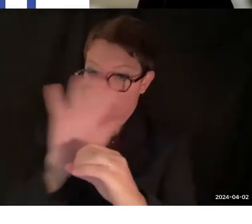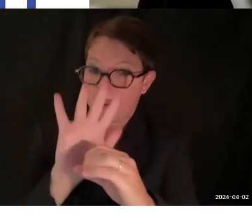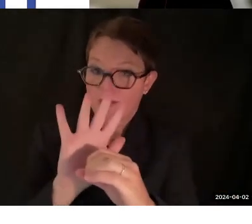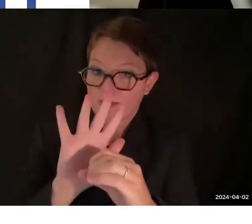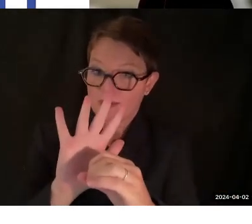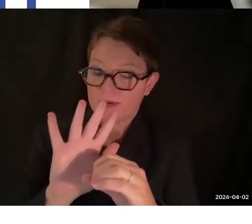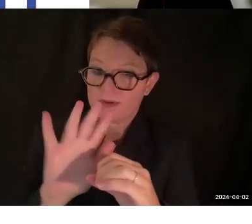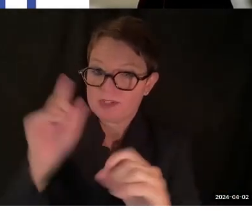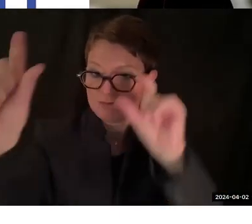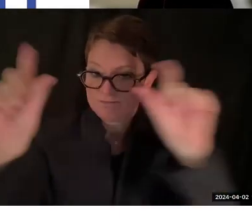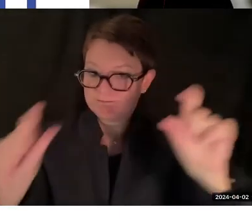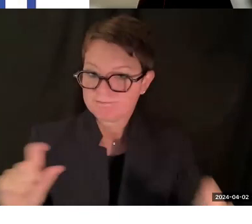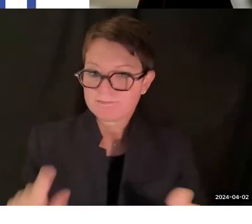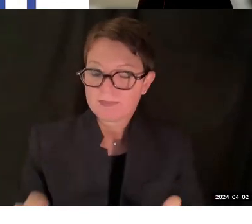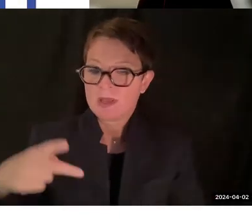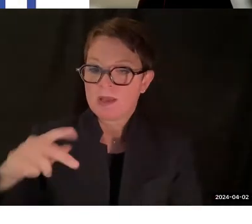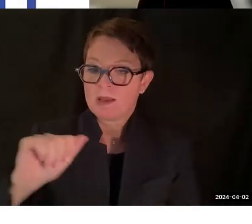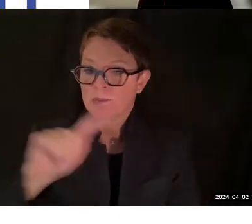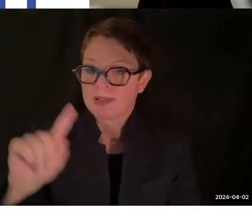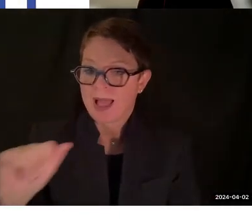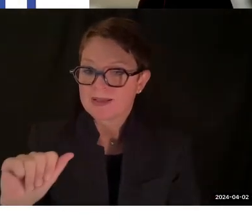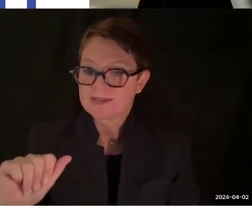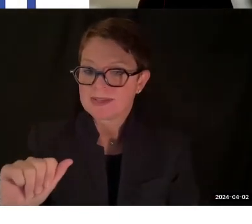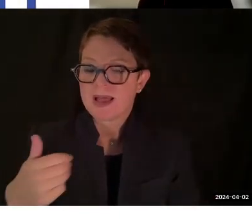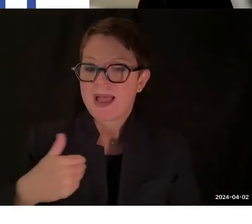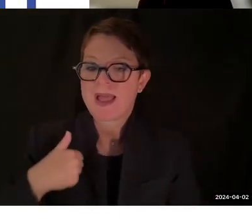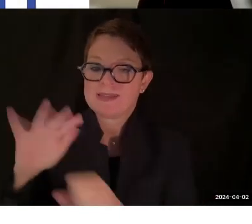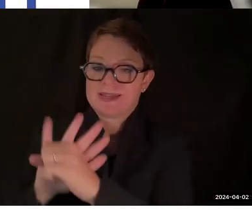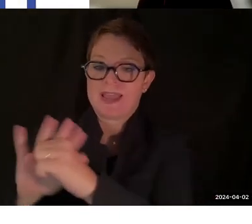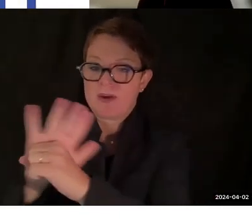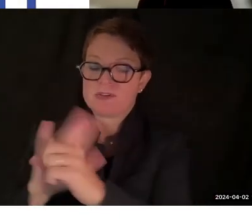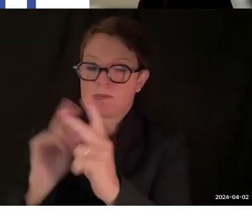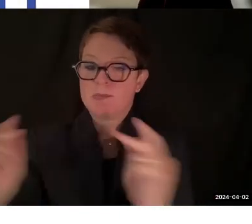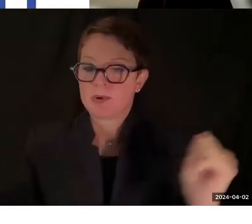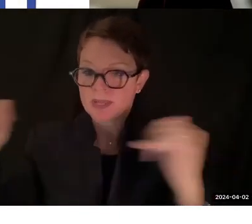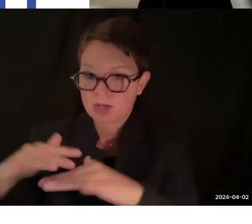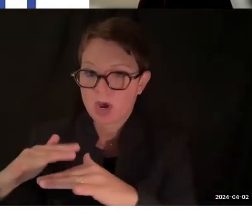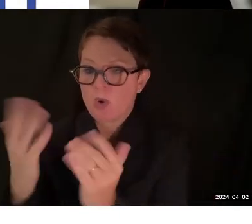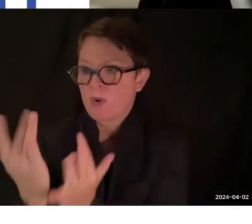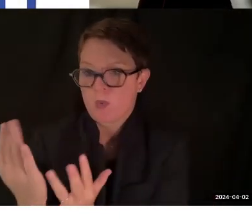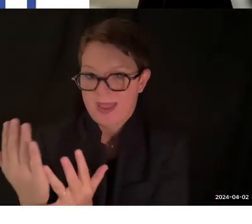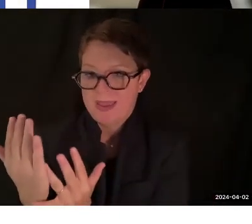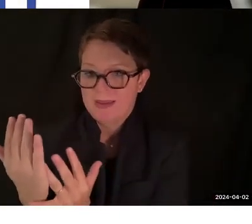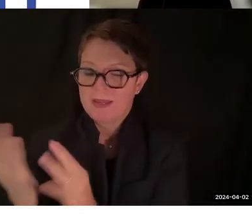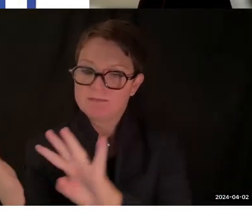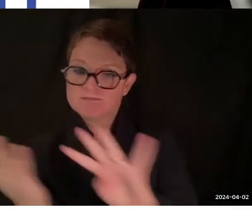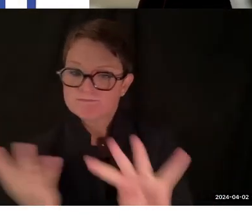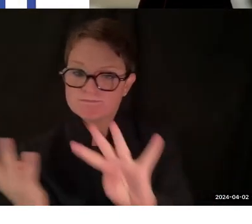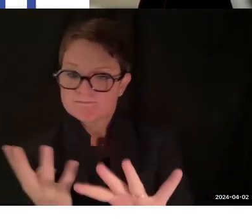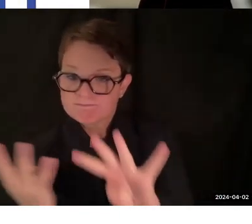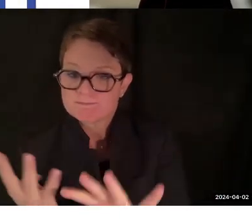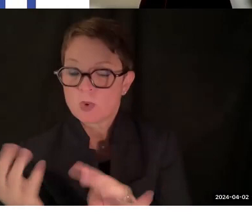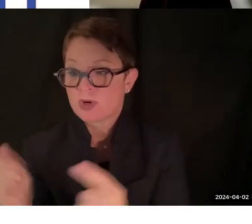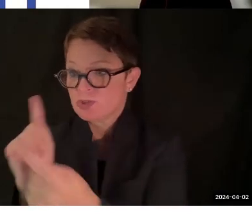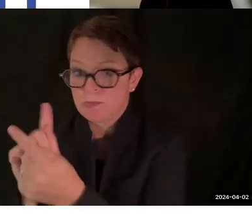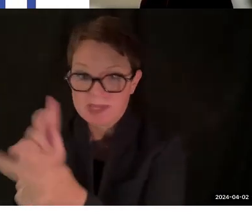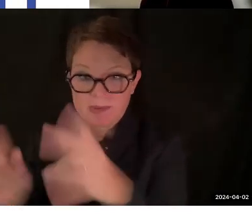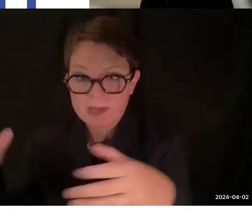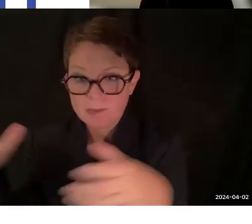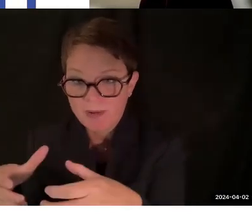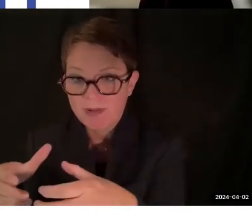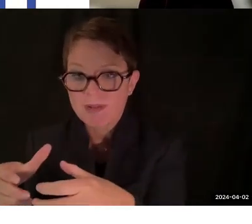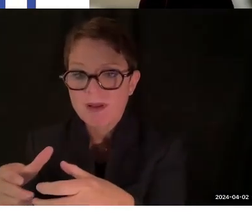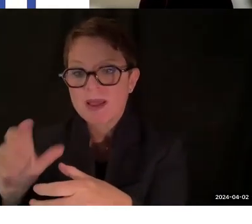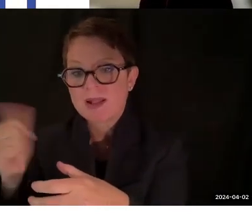And lastly, the plazas create reservoirs where people can wait to enter or to meet people and